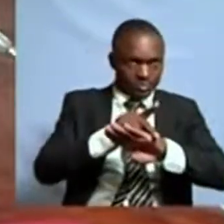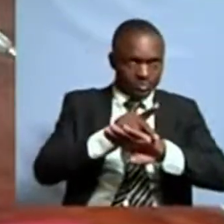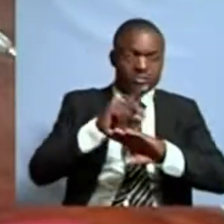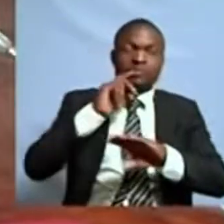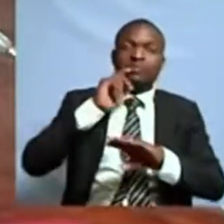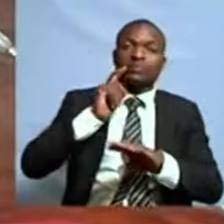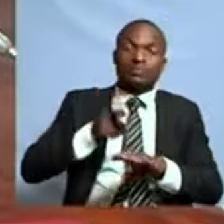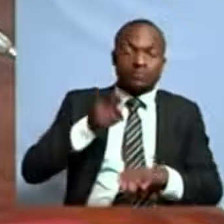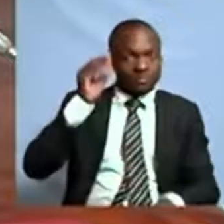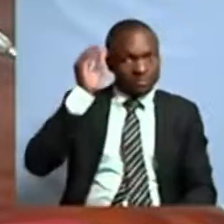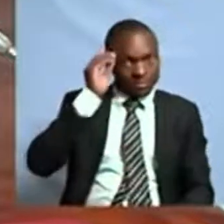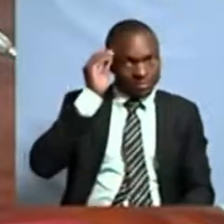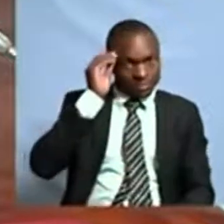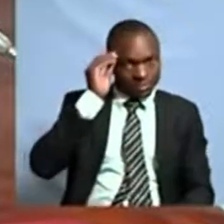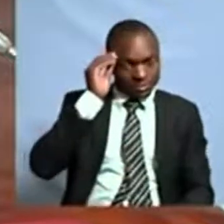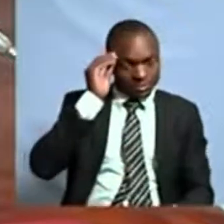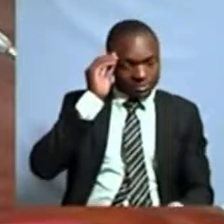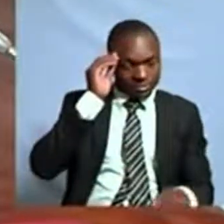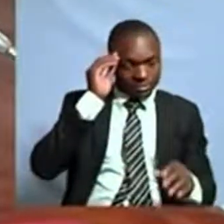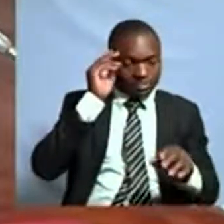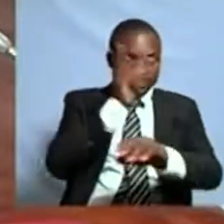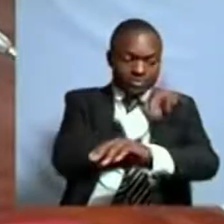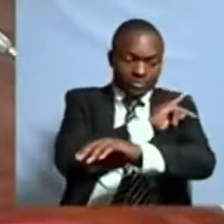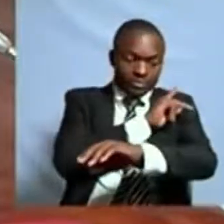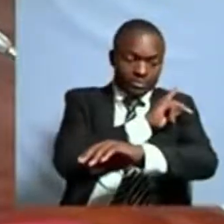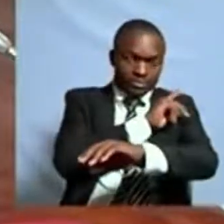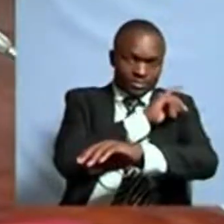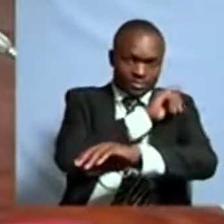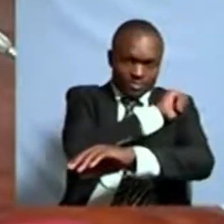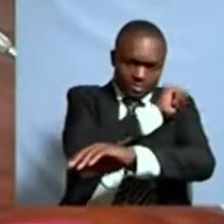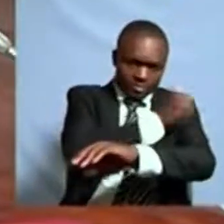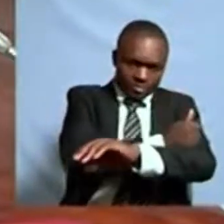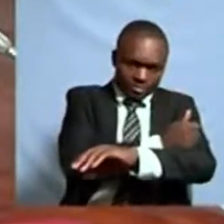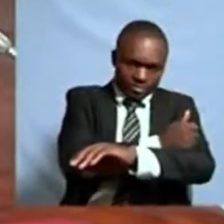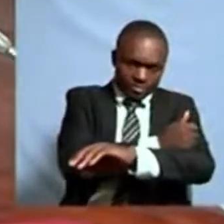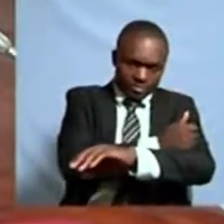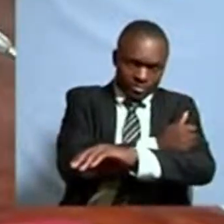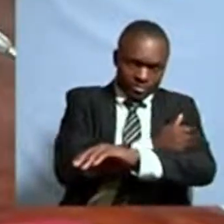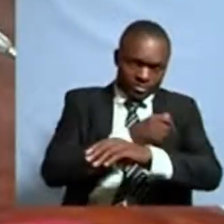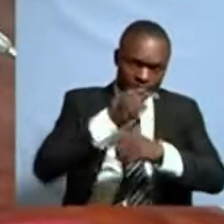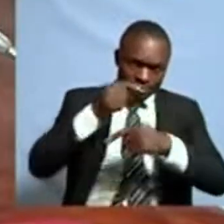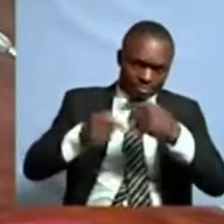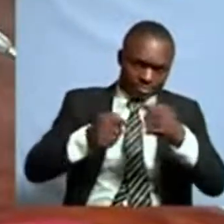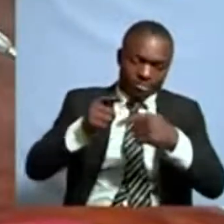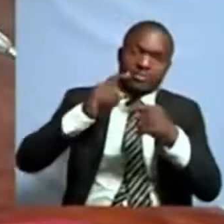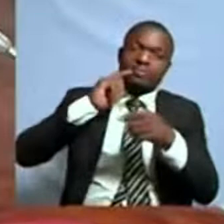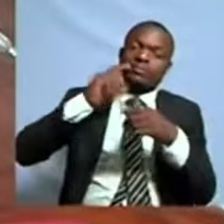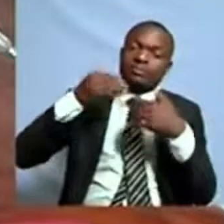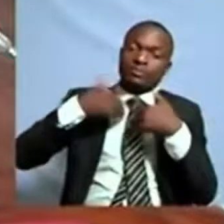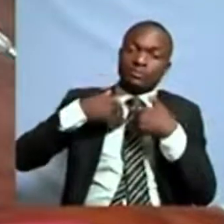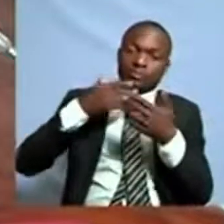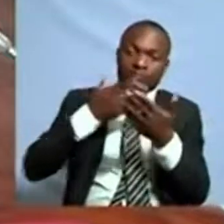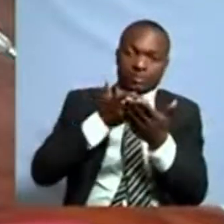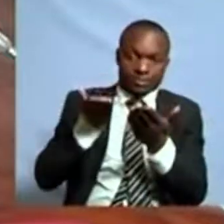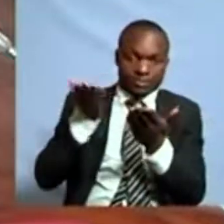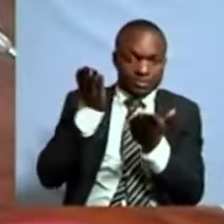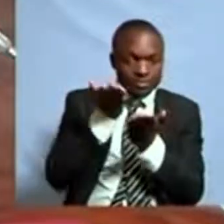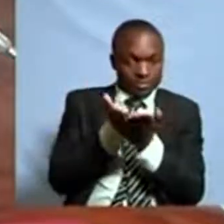be mindful that for the scheme to be sustainable, it needs to have these